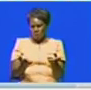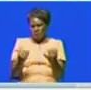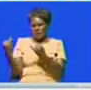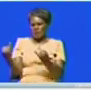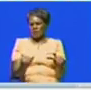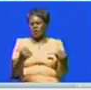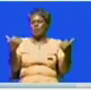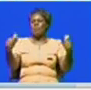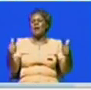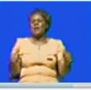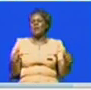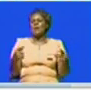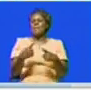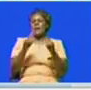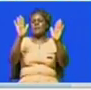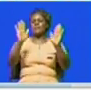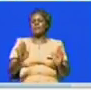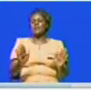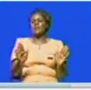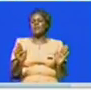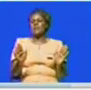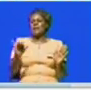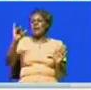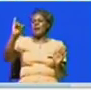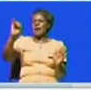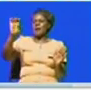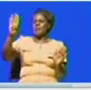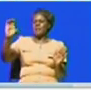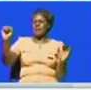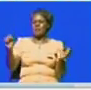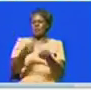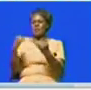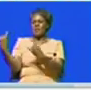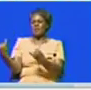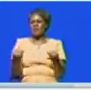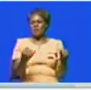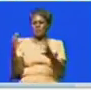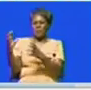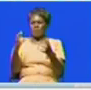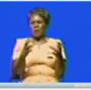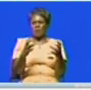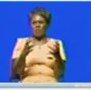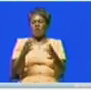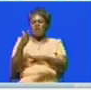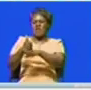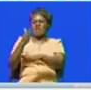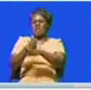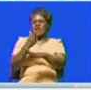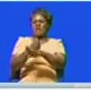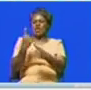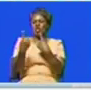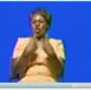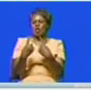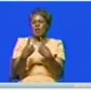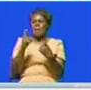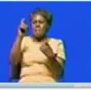invitation has arrived. But the important thing is this. IEBC cannot invite parties for cosmetic talks.